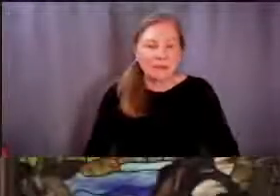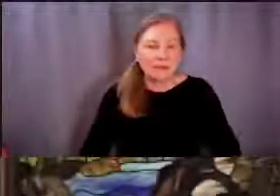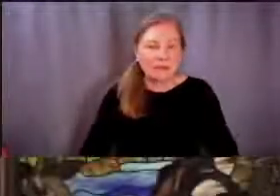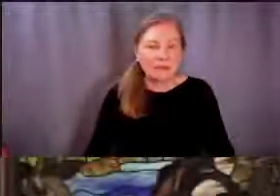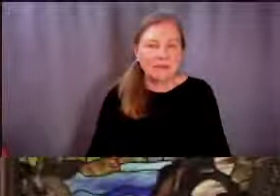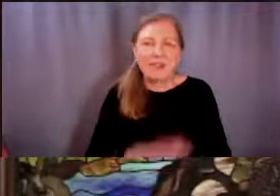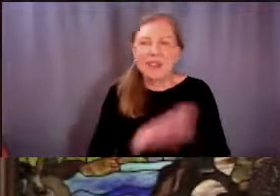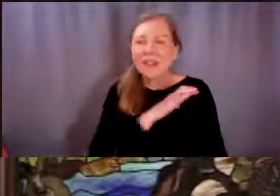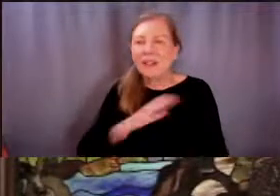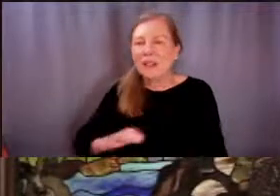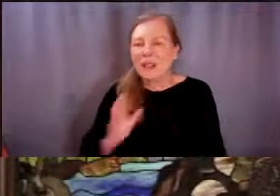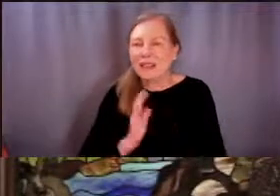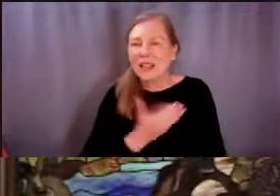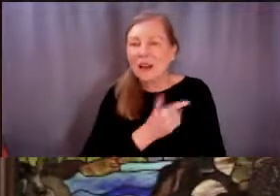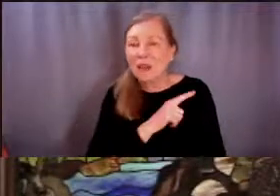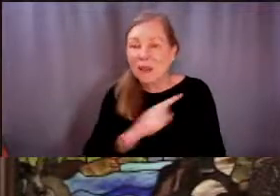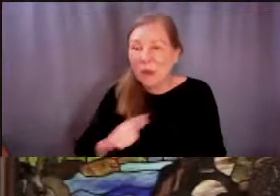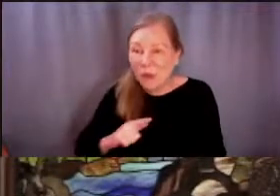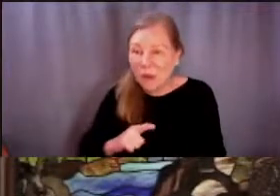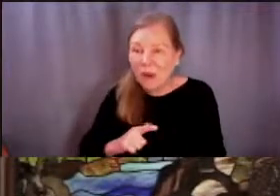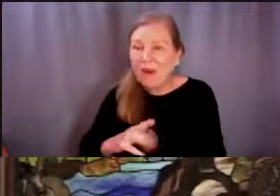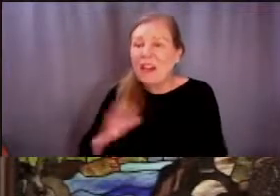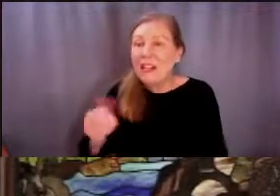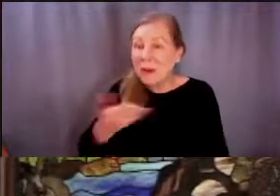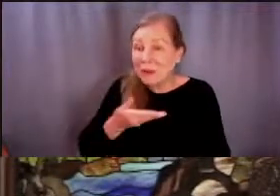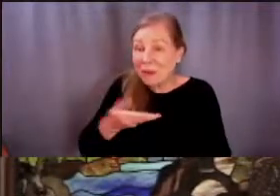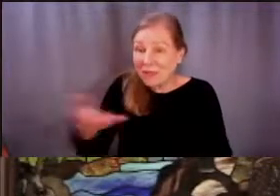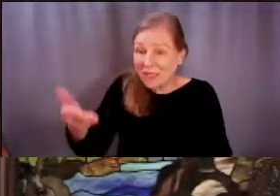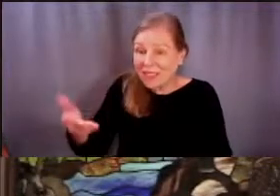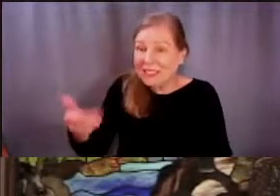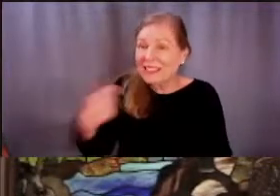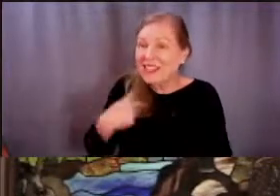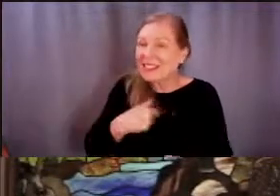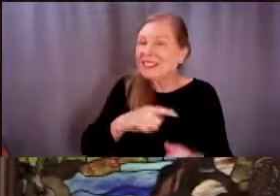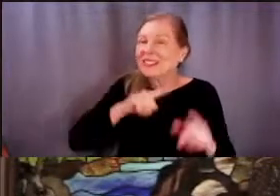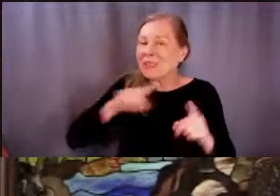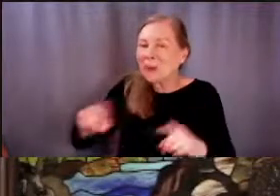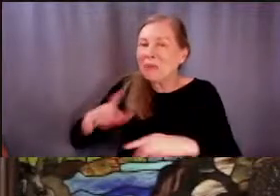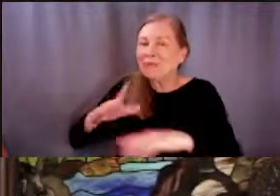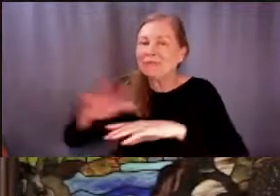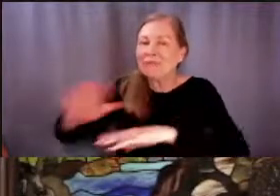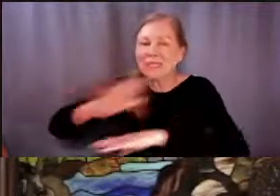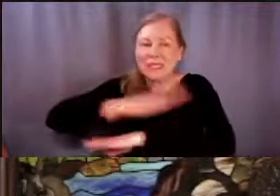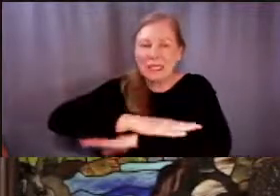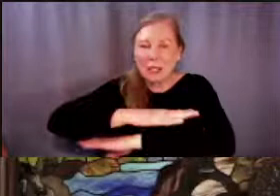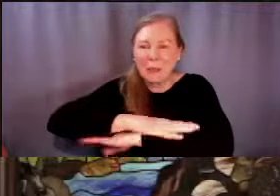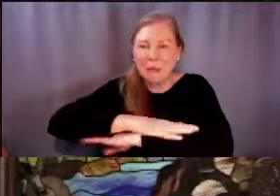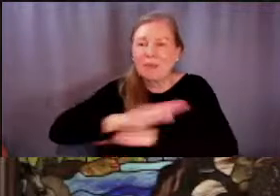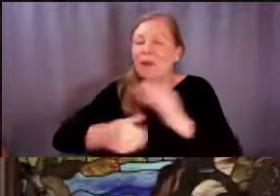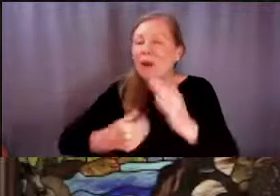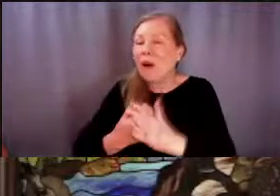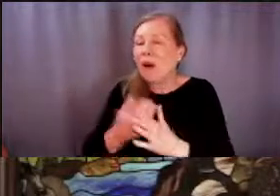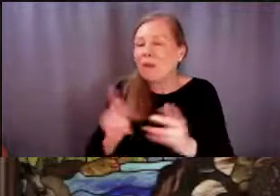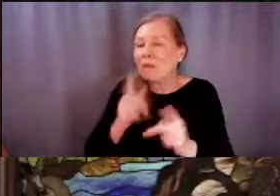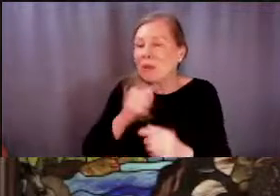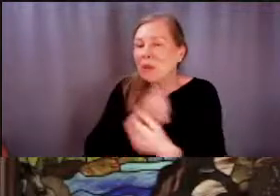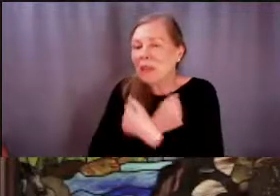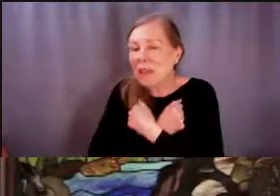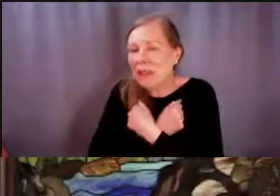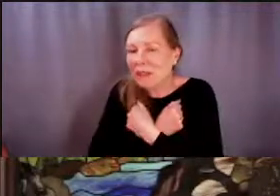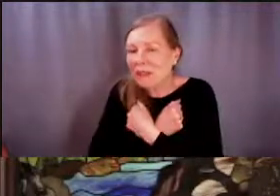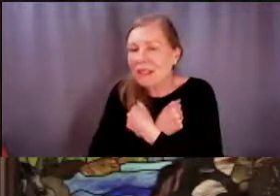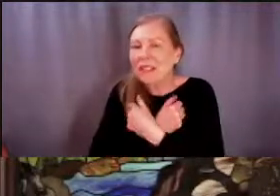Christ our Lord invites to his table all who love him, who earnestly repent of their sin and seek to live in peace with one